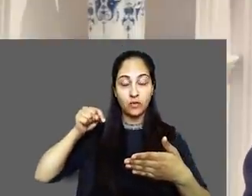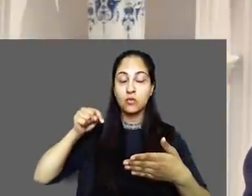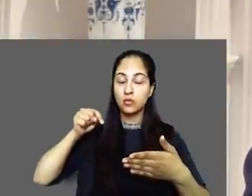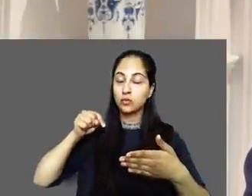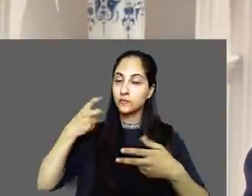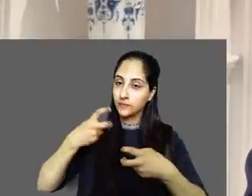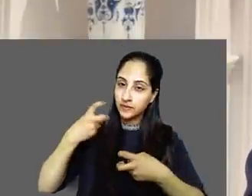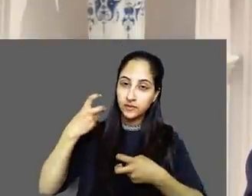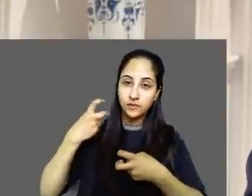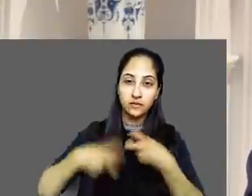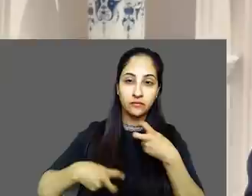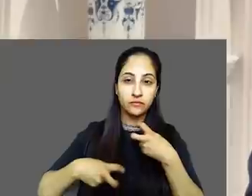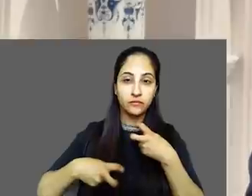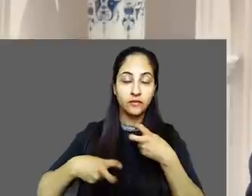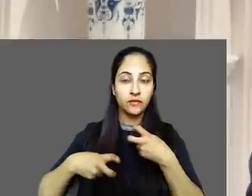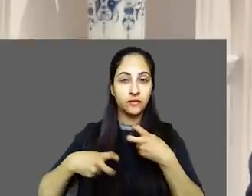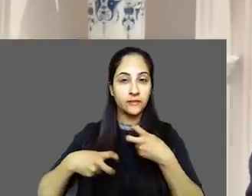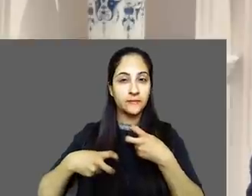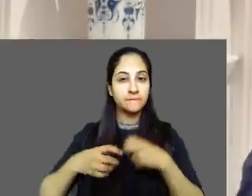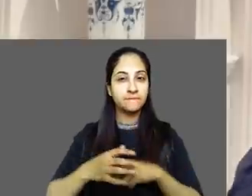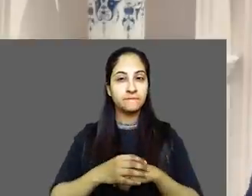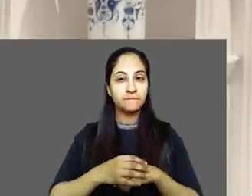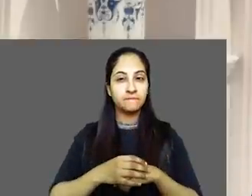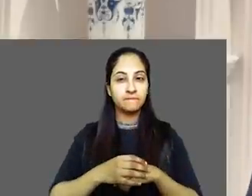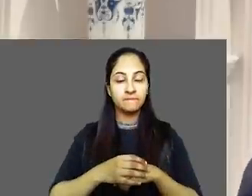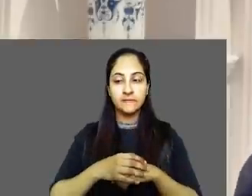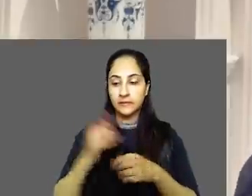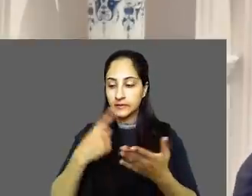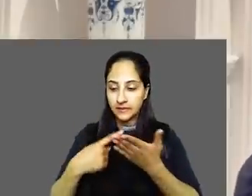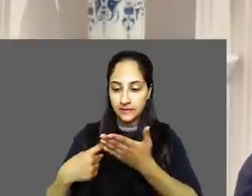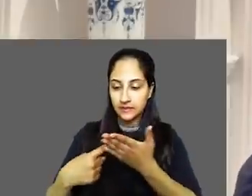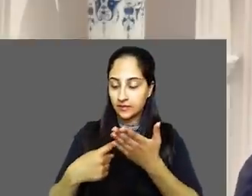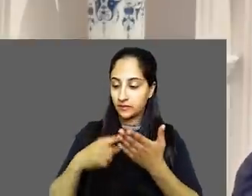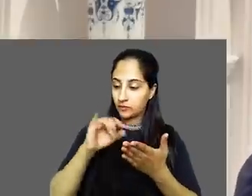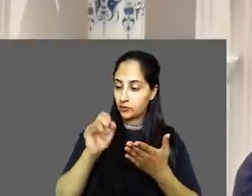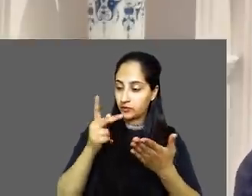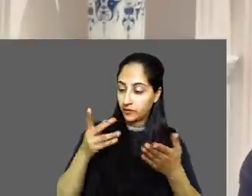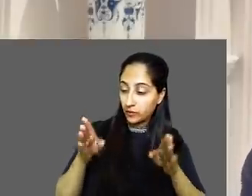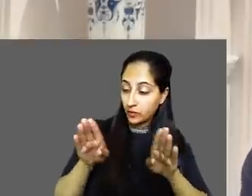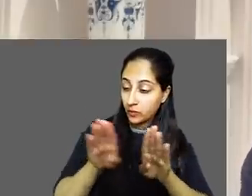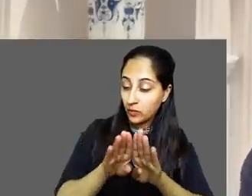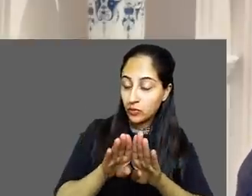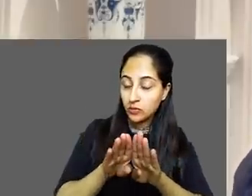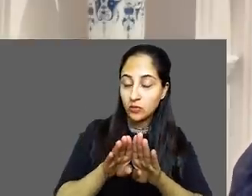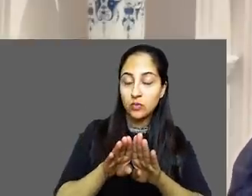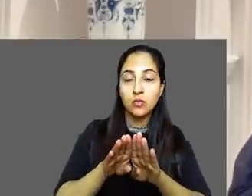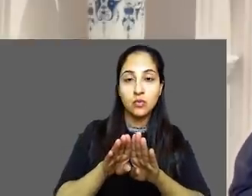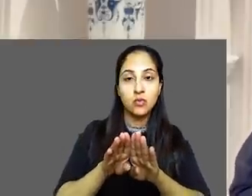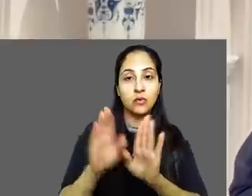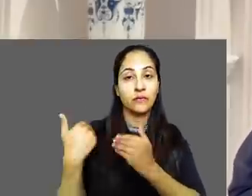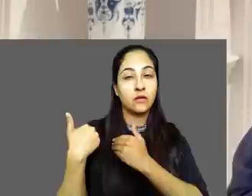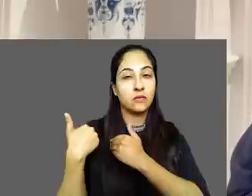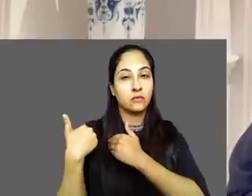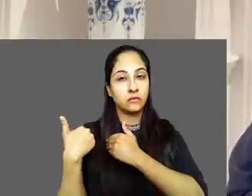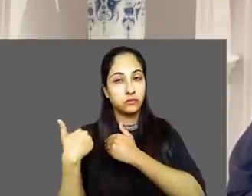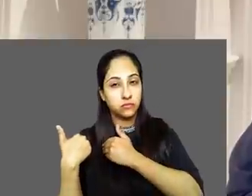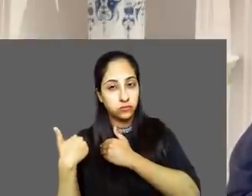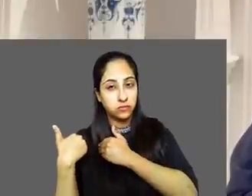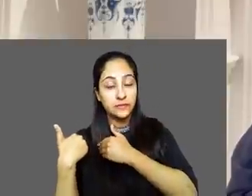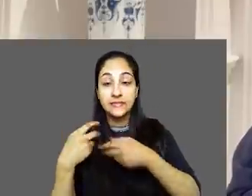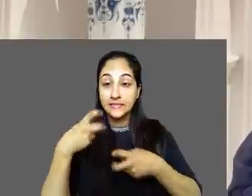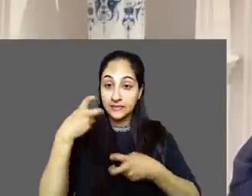most difficult period because the weight of the decision that we had to make in terms of closing Jamaat